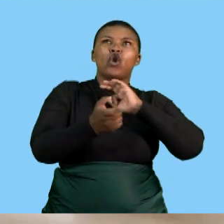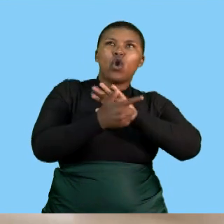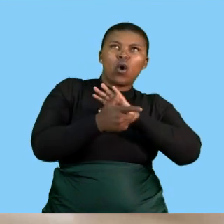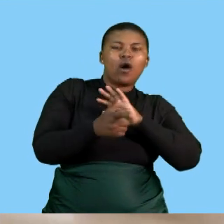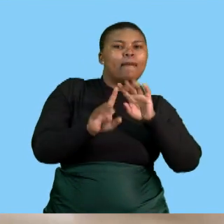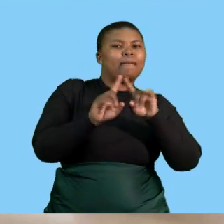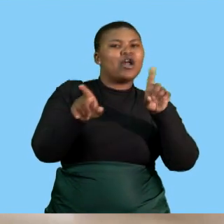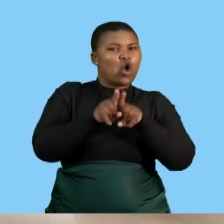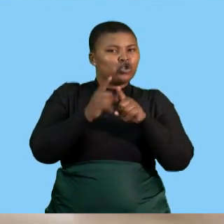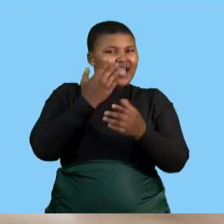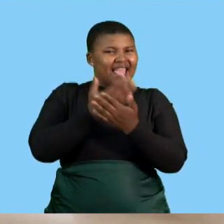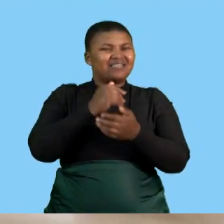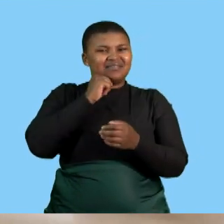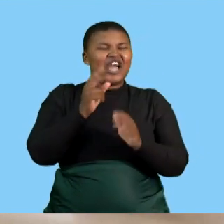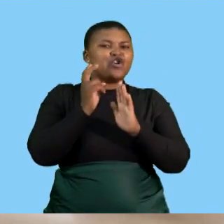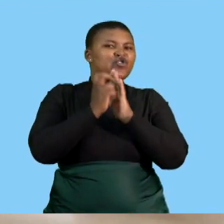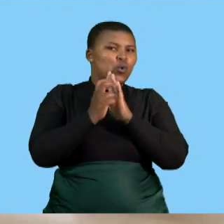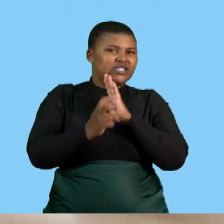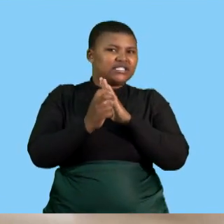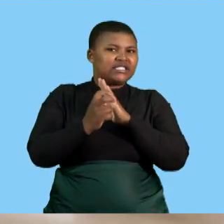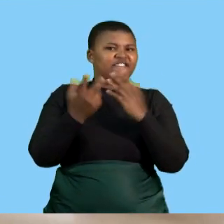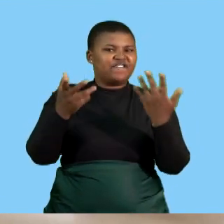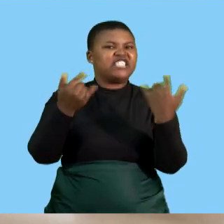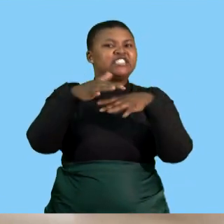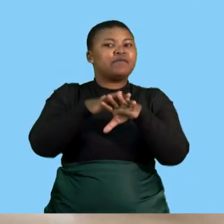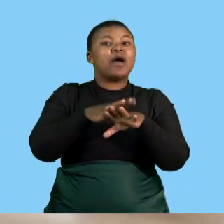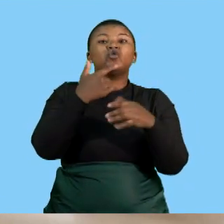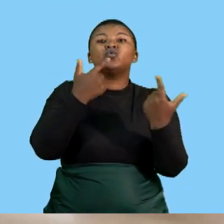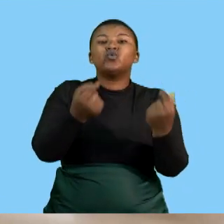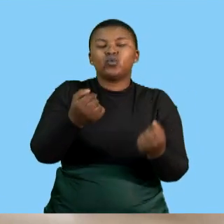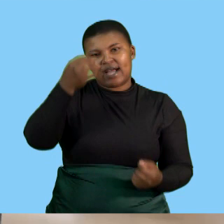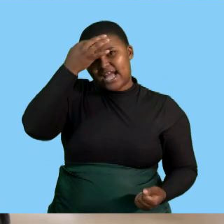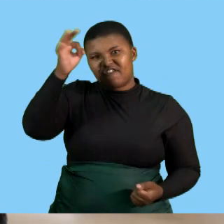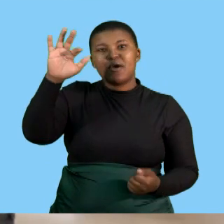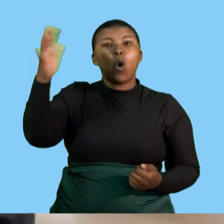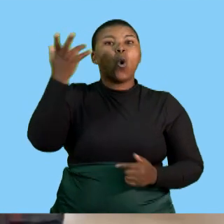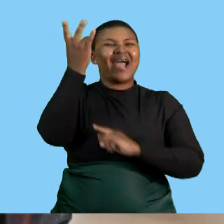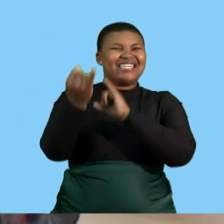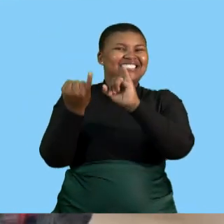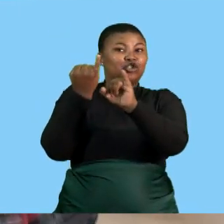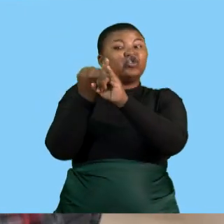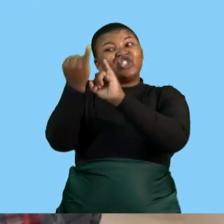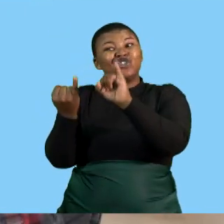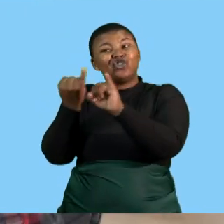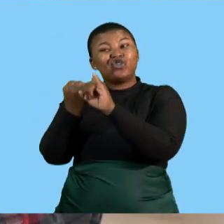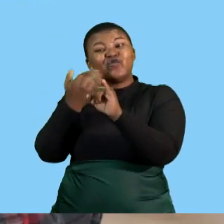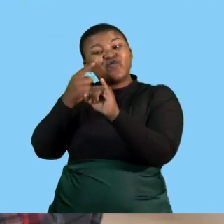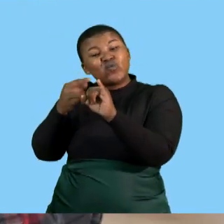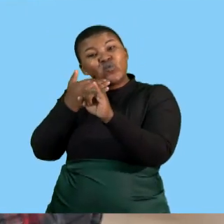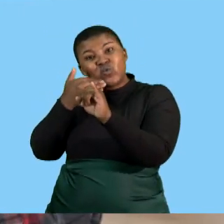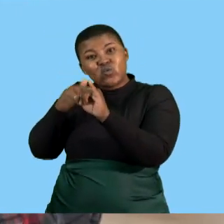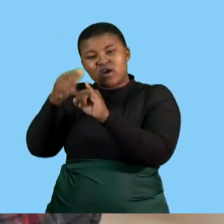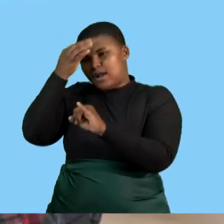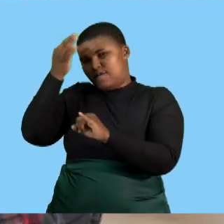it can also be rules that is implemented by government or by institutions of government that